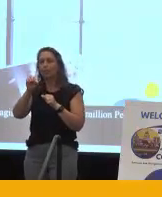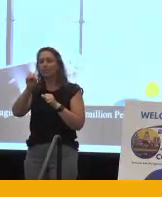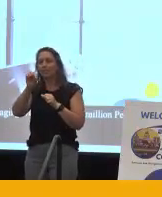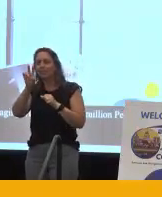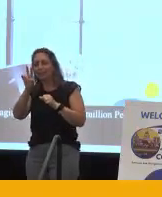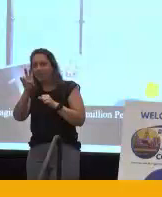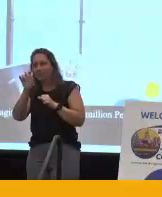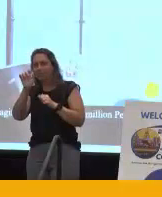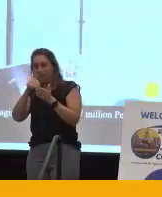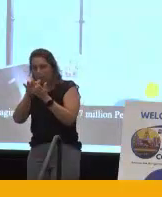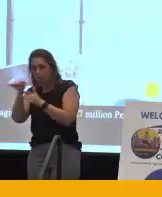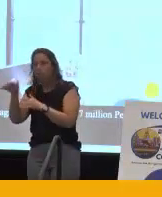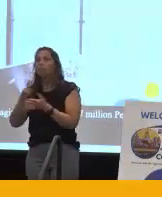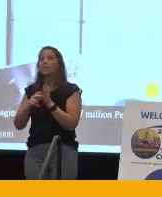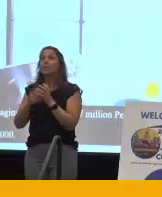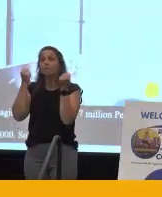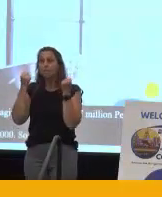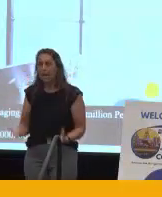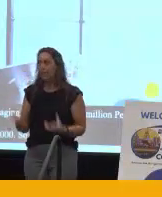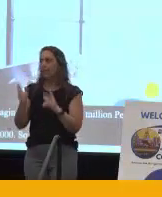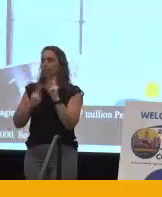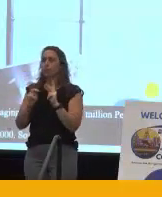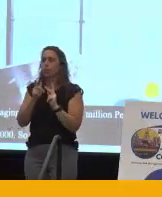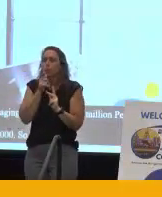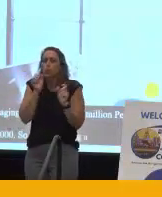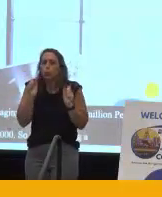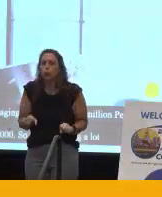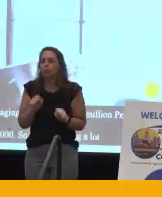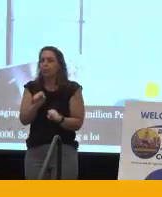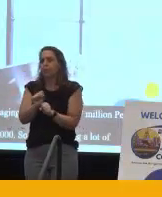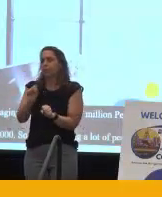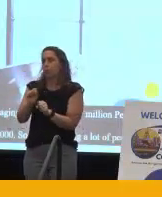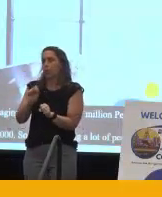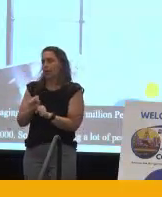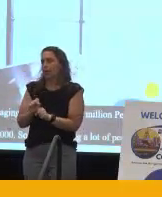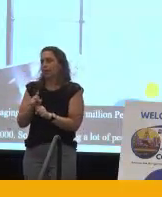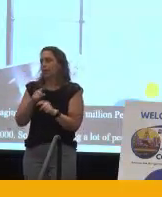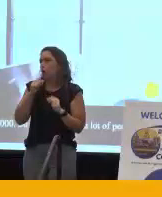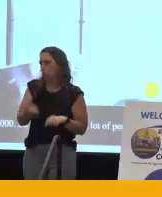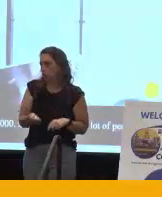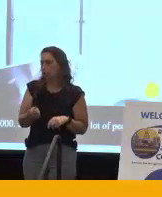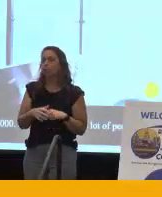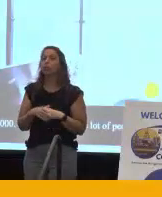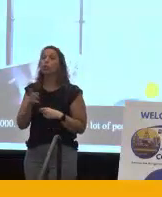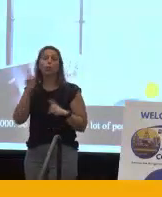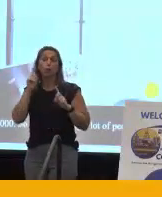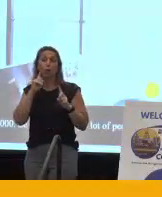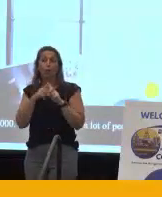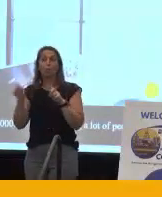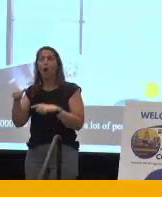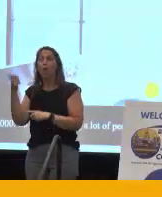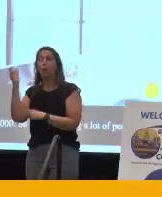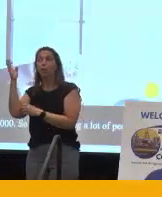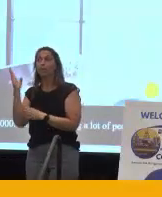you're leaving a lot of people who could potentially be employed, which we've heard from some of our other presenters, a lot of